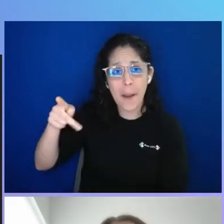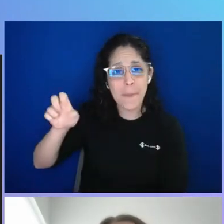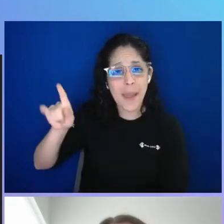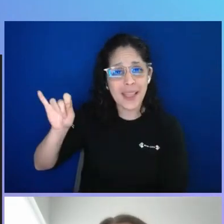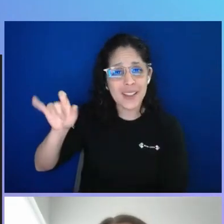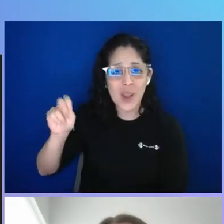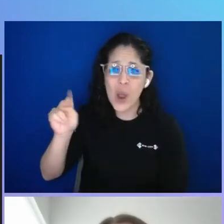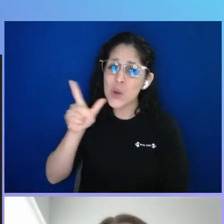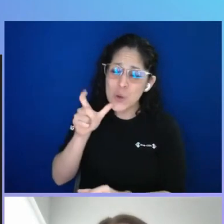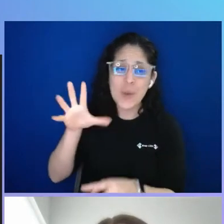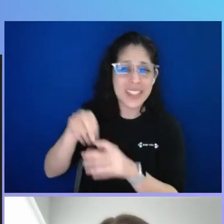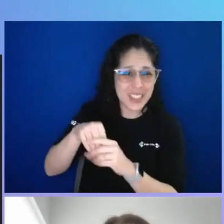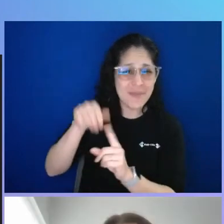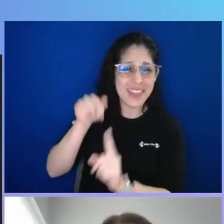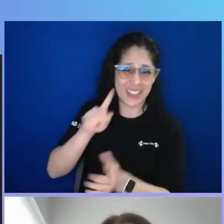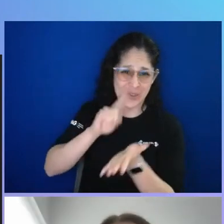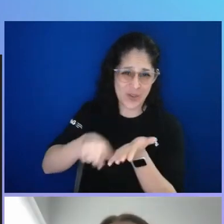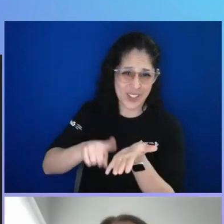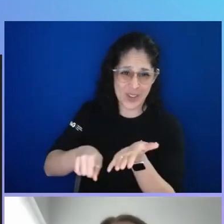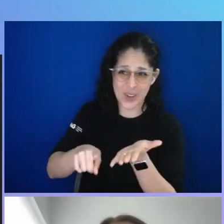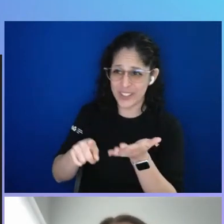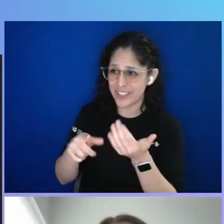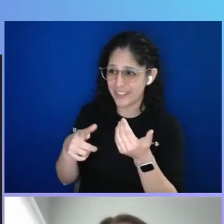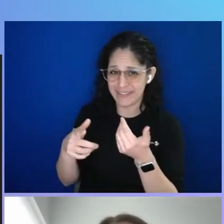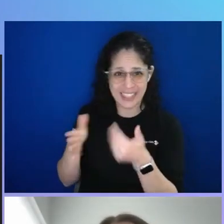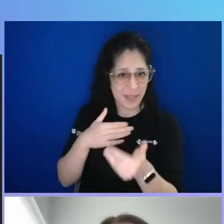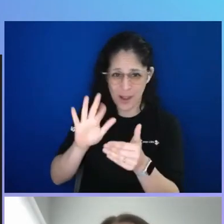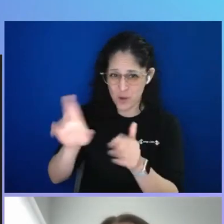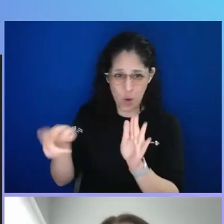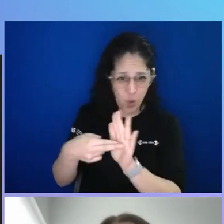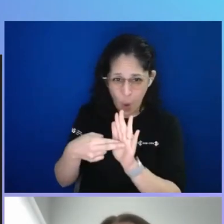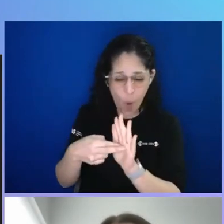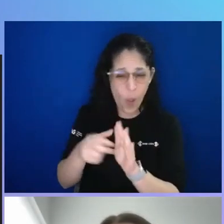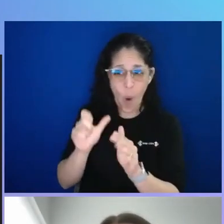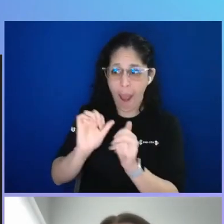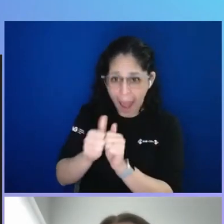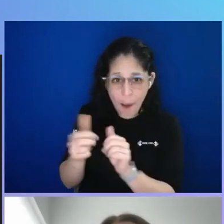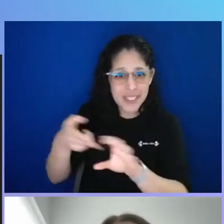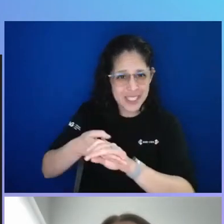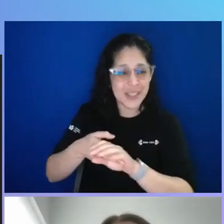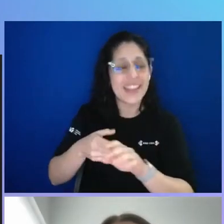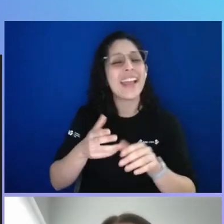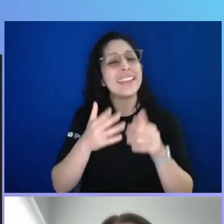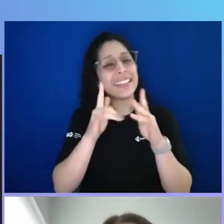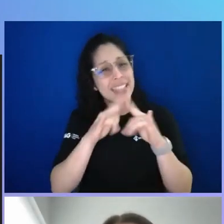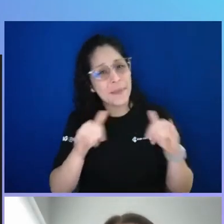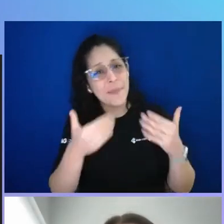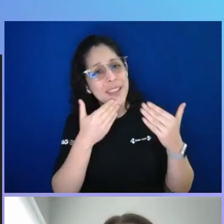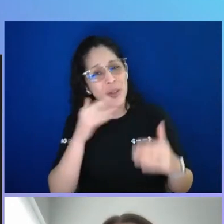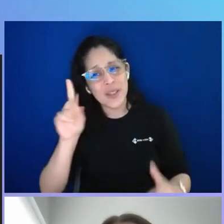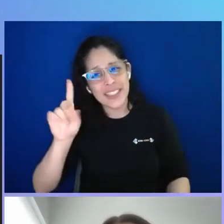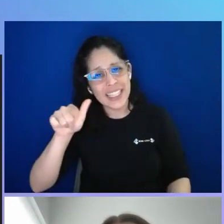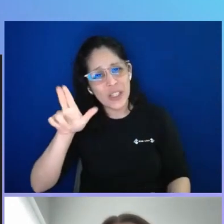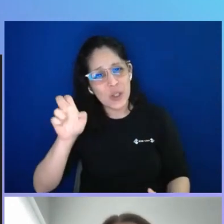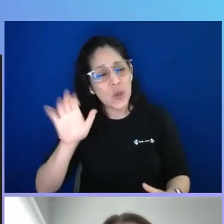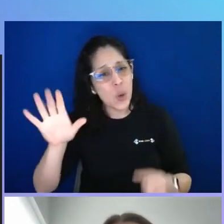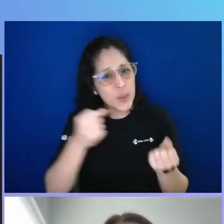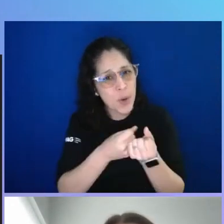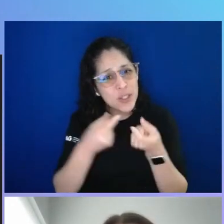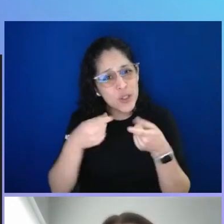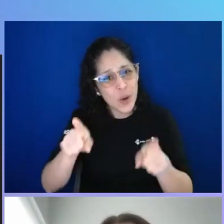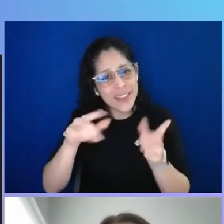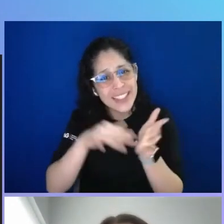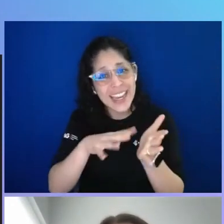this research in one way or another. And also thank you to DQ for your support during the study, and also the